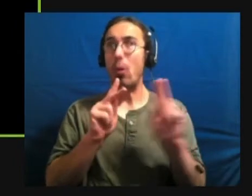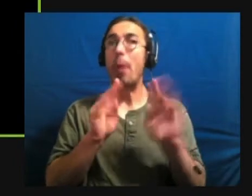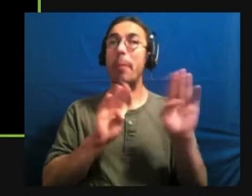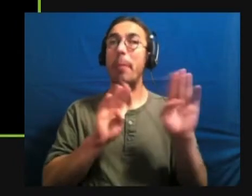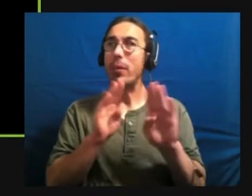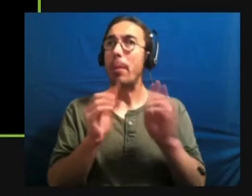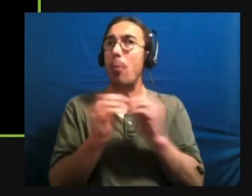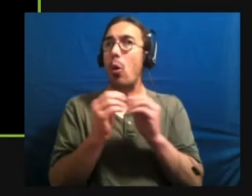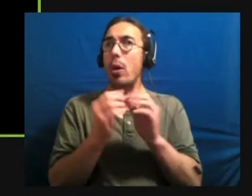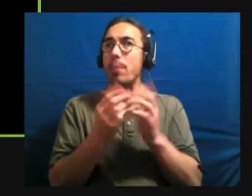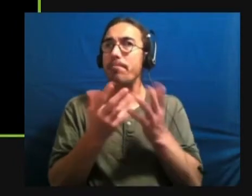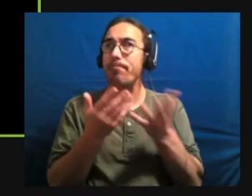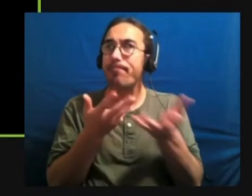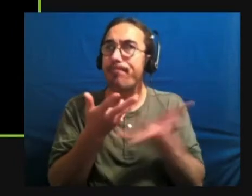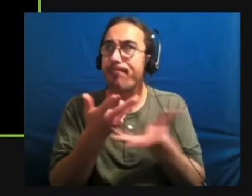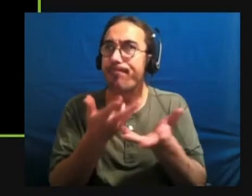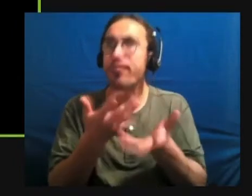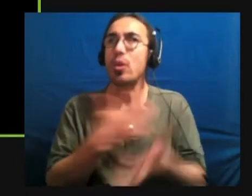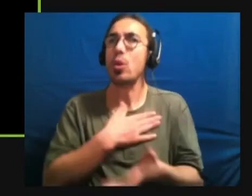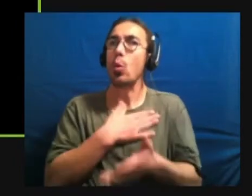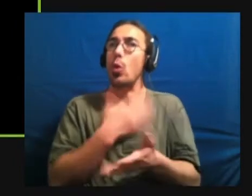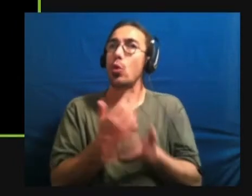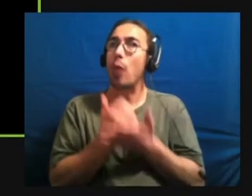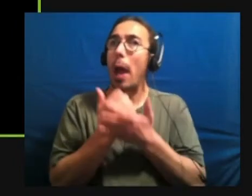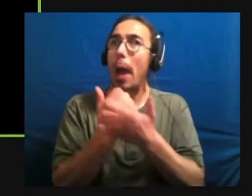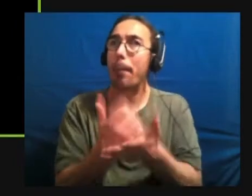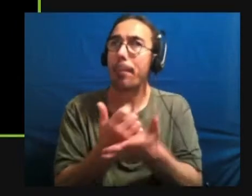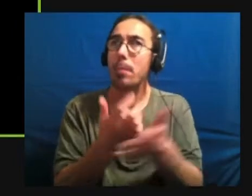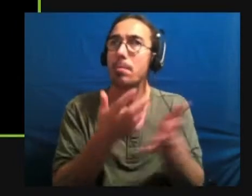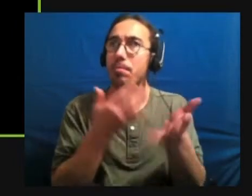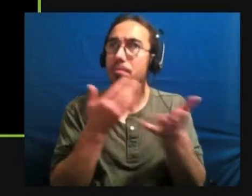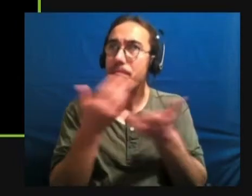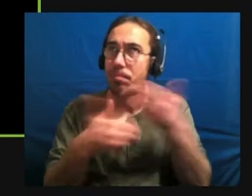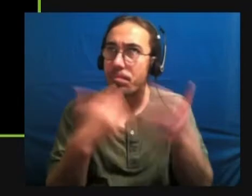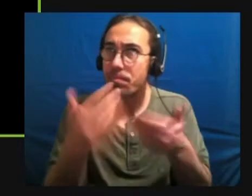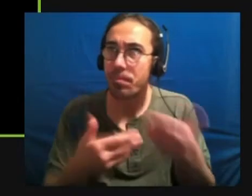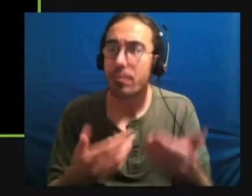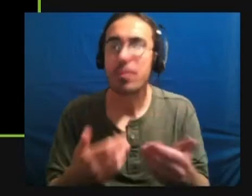manner. And looking at these, they're